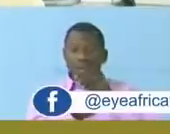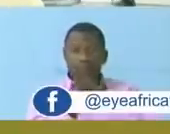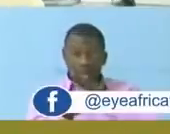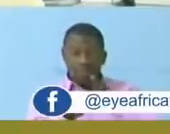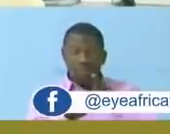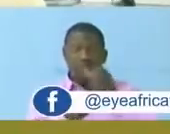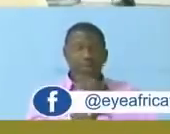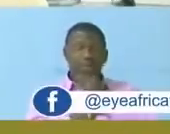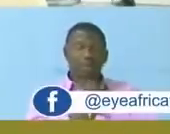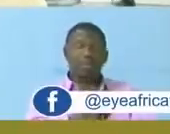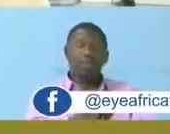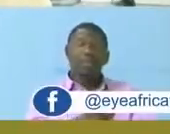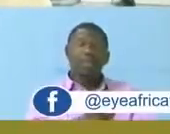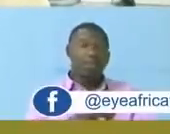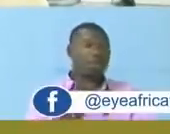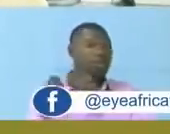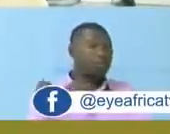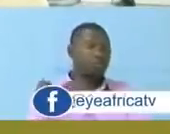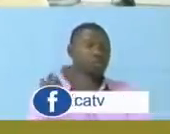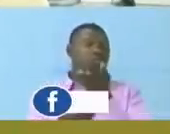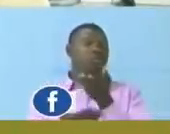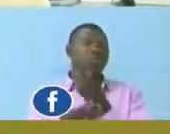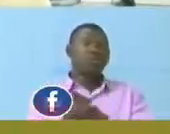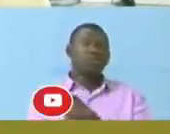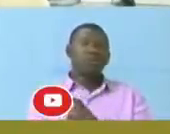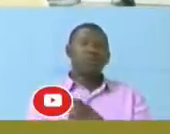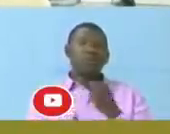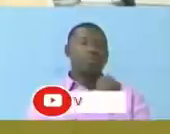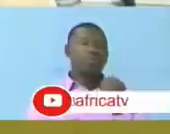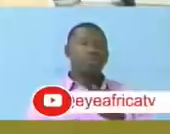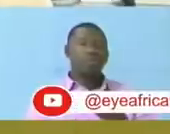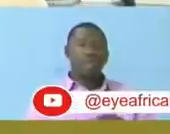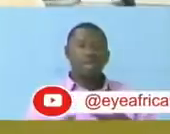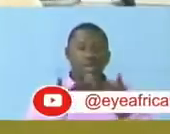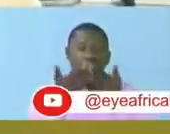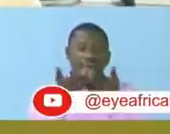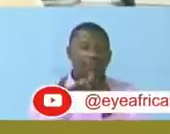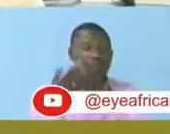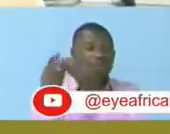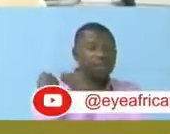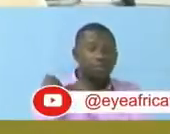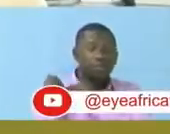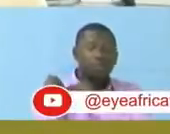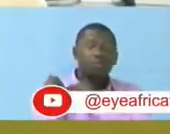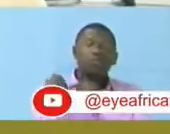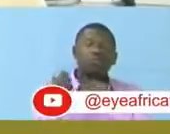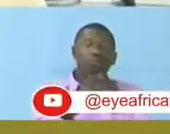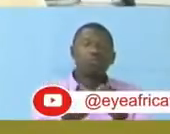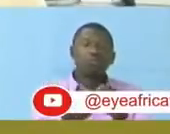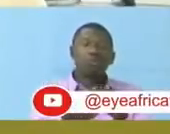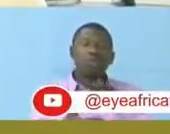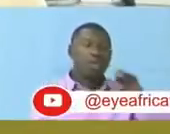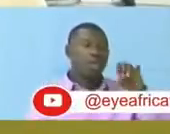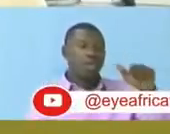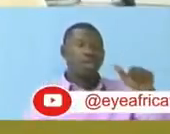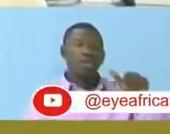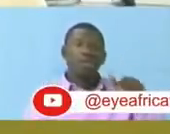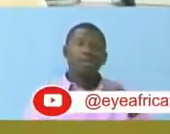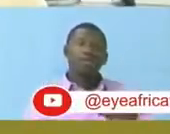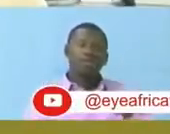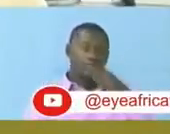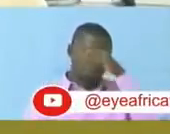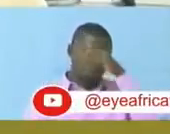gone to the extent of mandating, giving mandate to investigate to the NIA. But we tatale hanfo futatale bulato puka